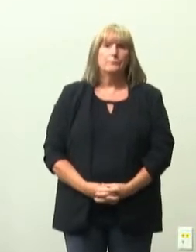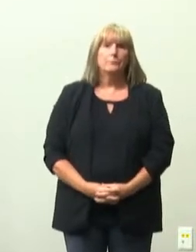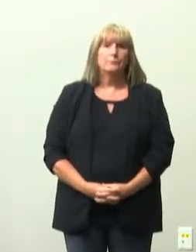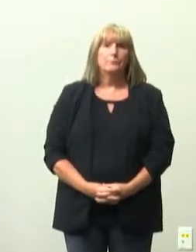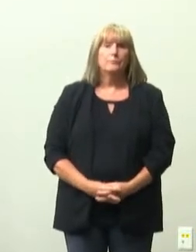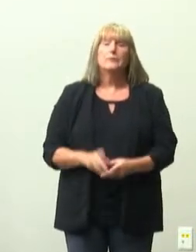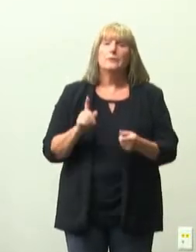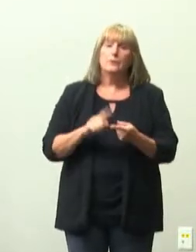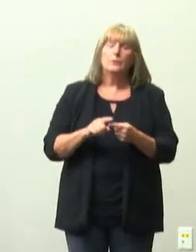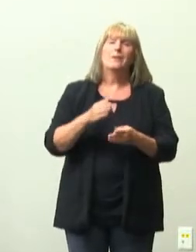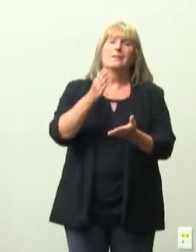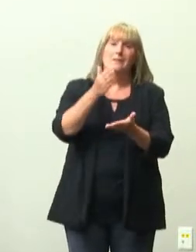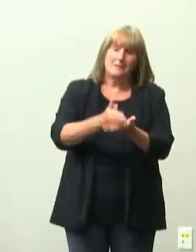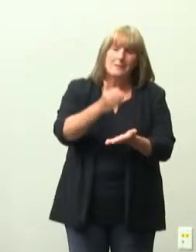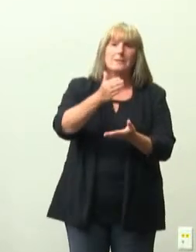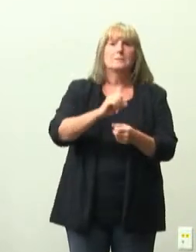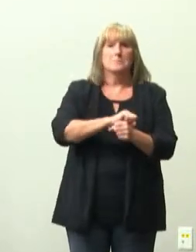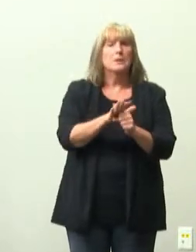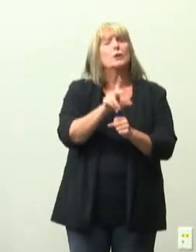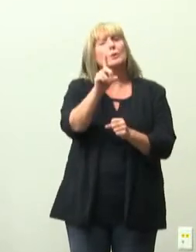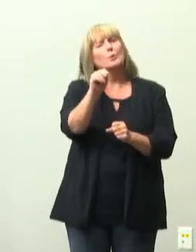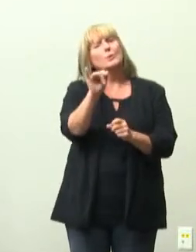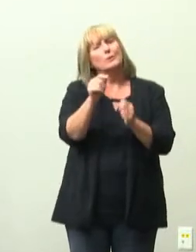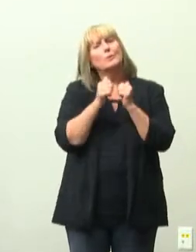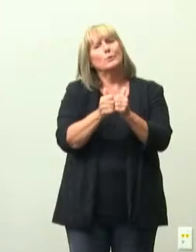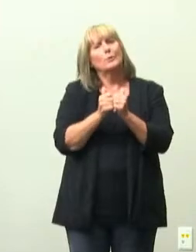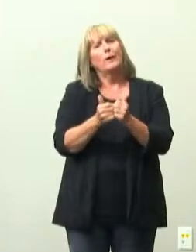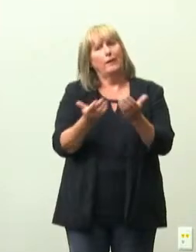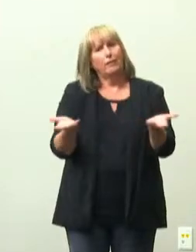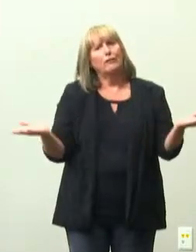in order to end the pandemic. Let's do it together.